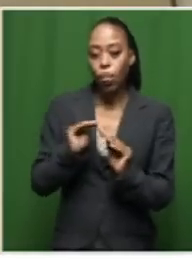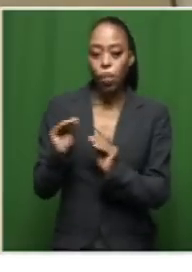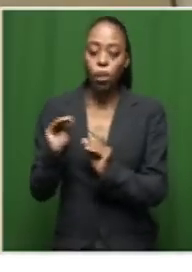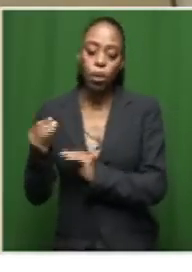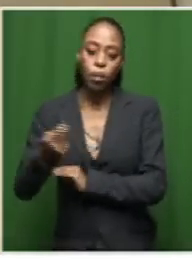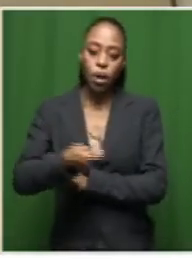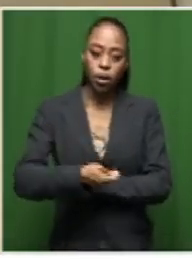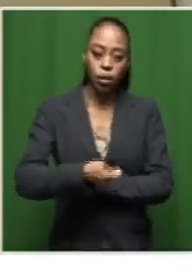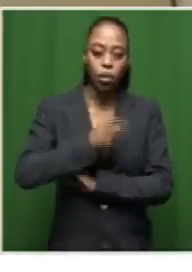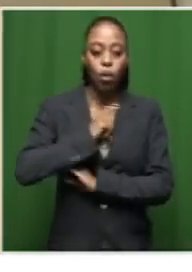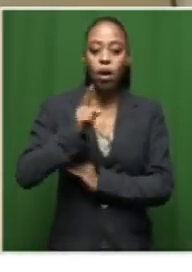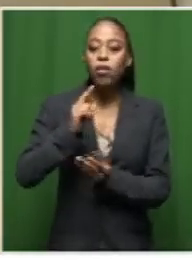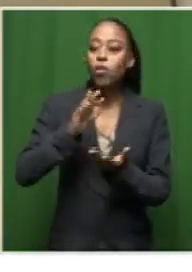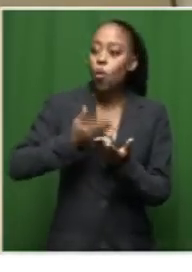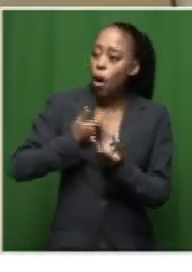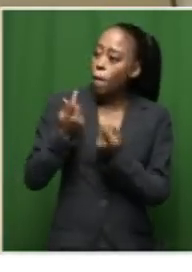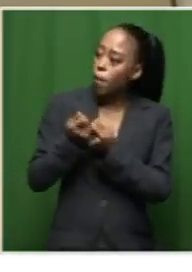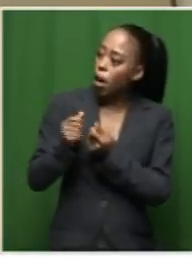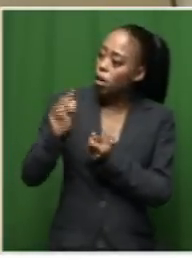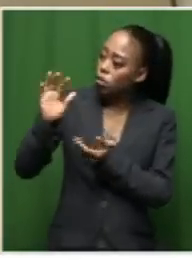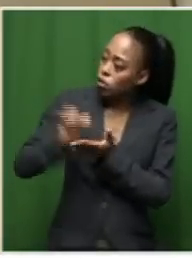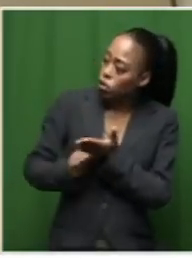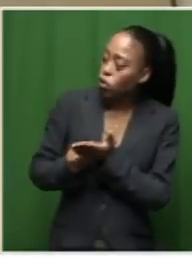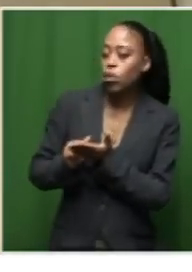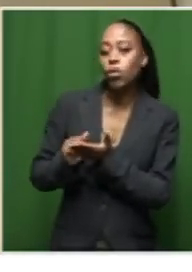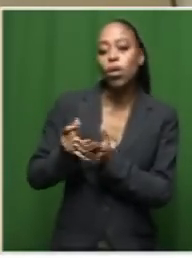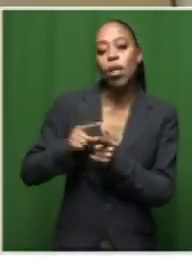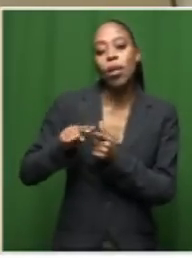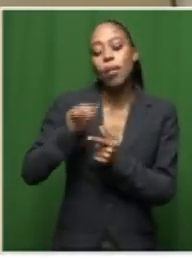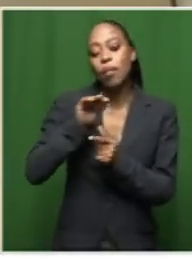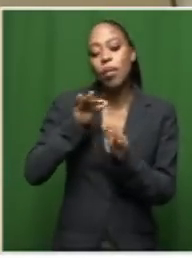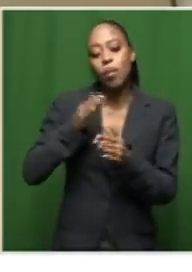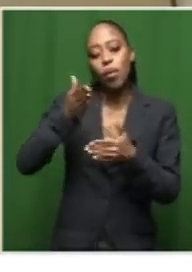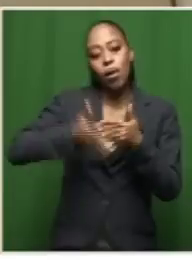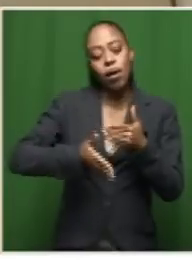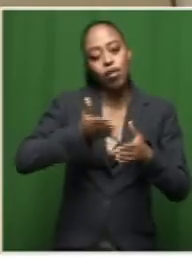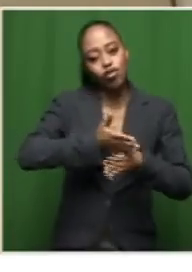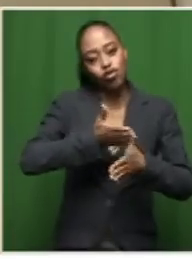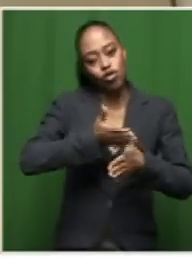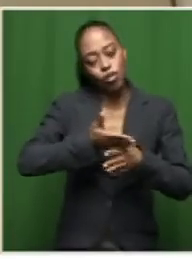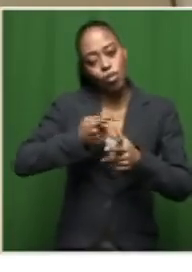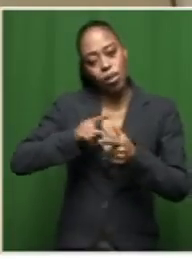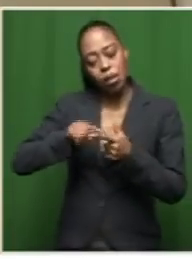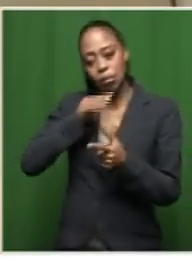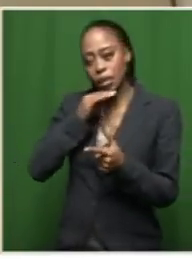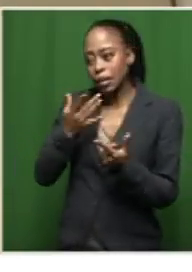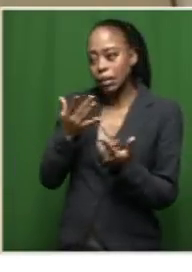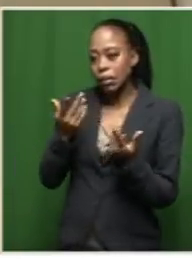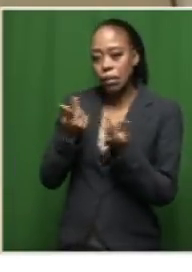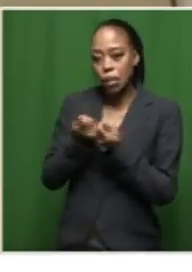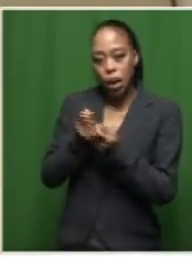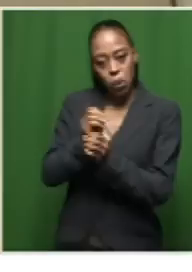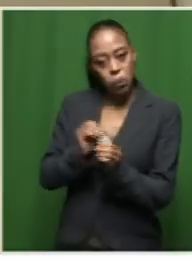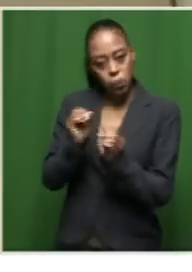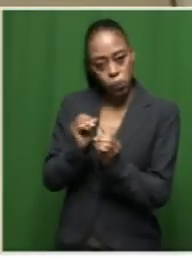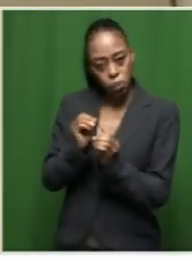the payment of withdrawal benefits. You would know that if people terminate their employment, then suddenly they don't have any